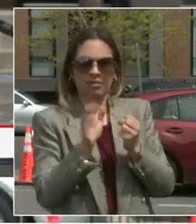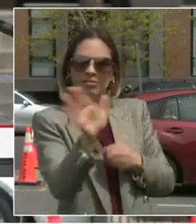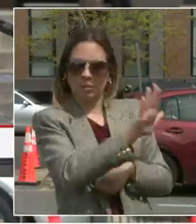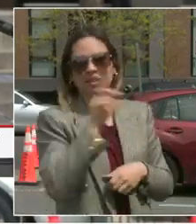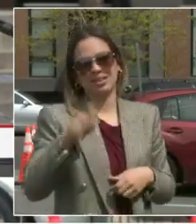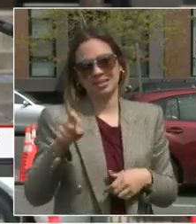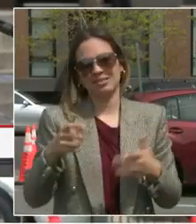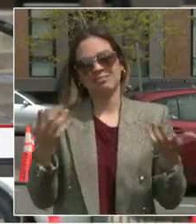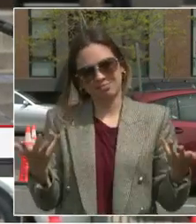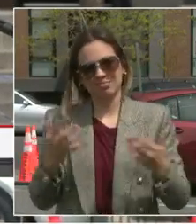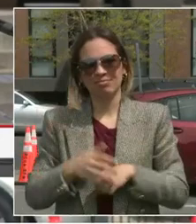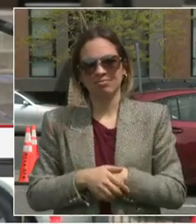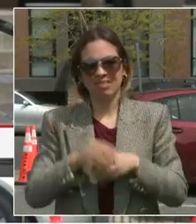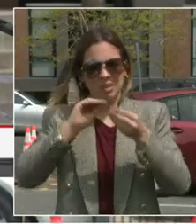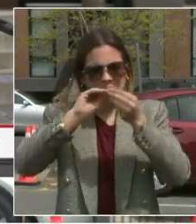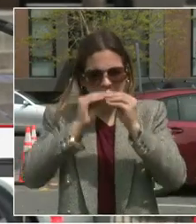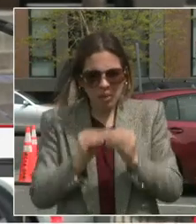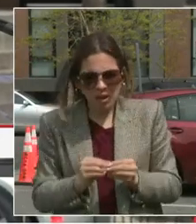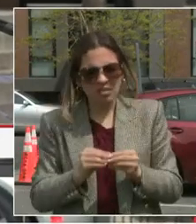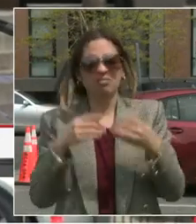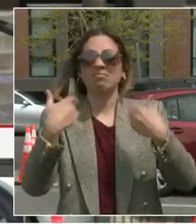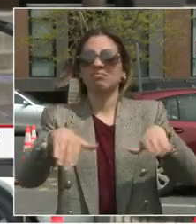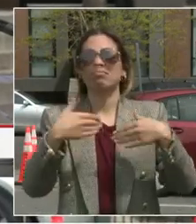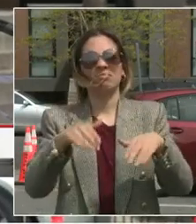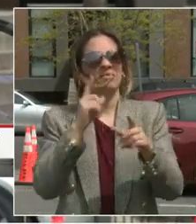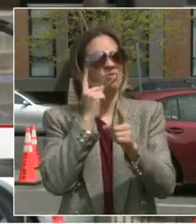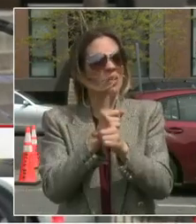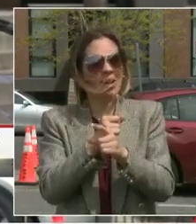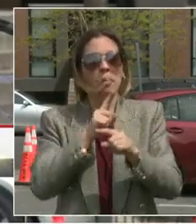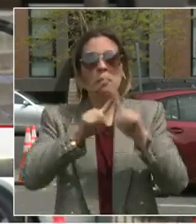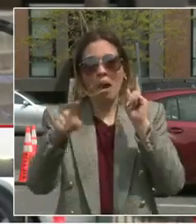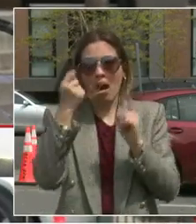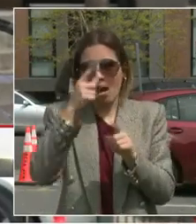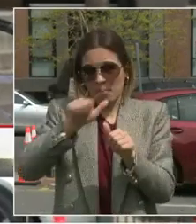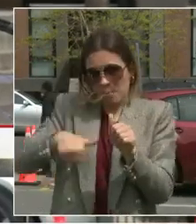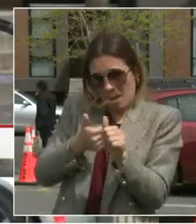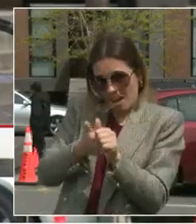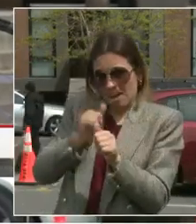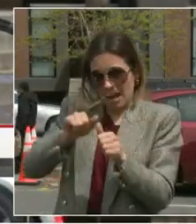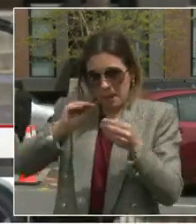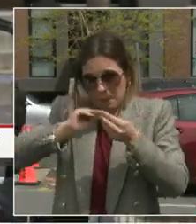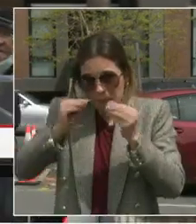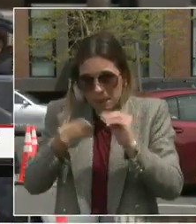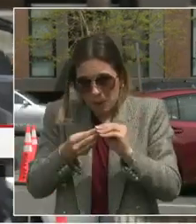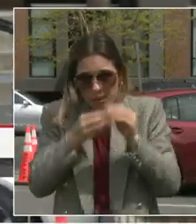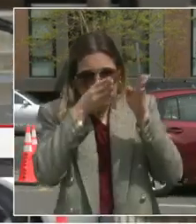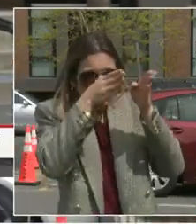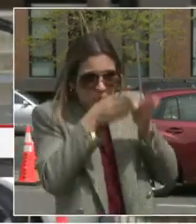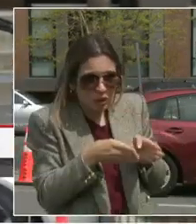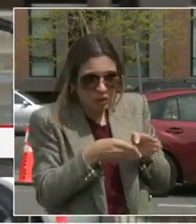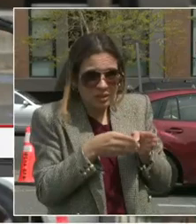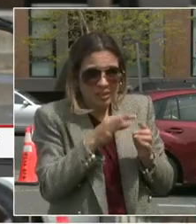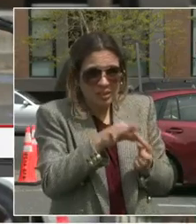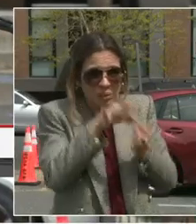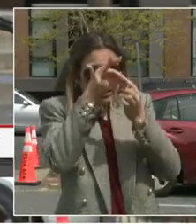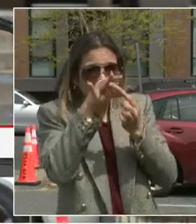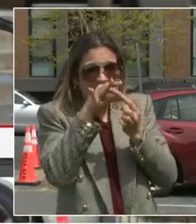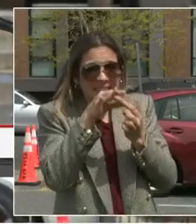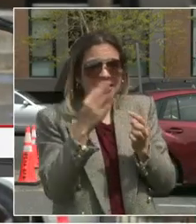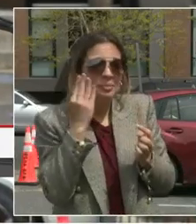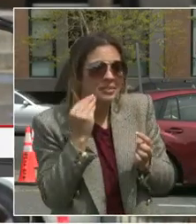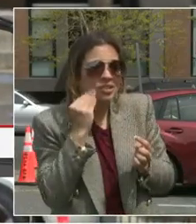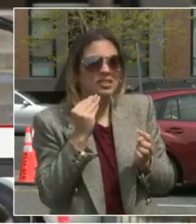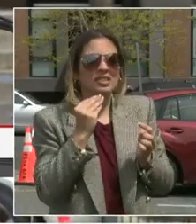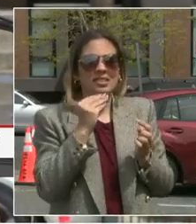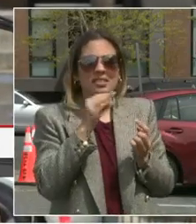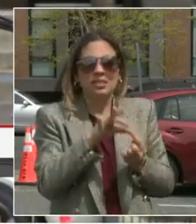numbers are great, behind every number we know there is a person with a unique set of experiences, who is